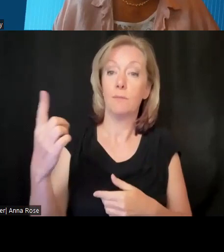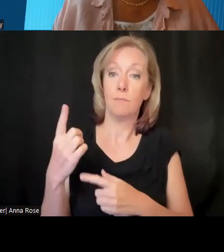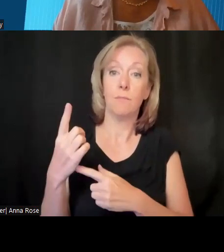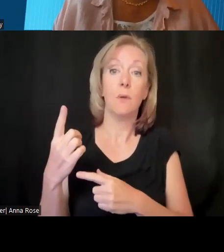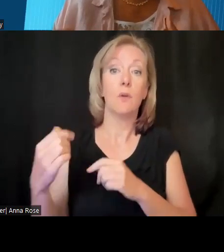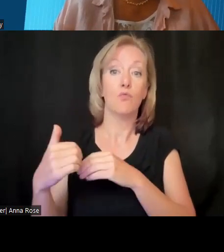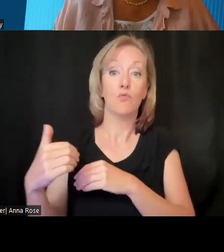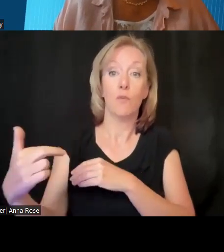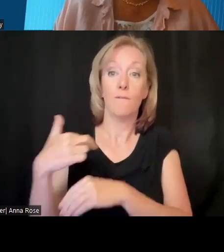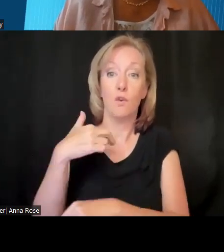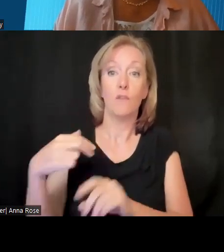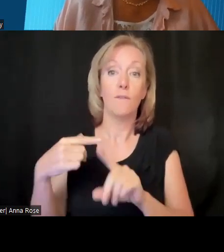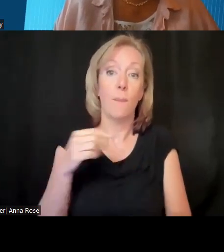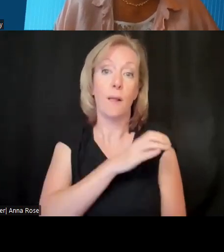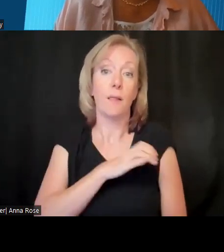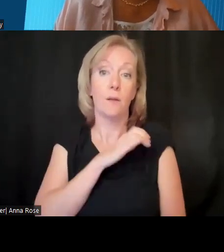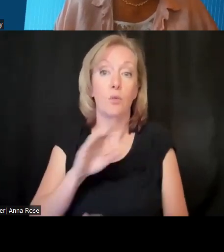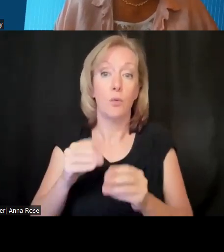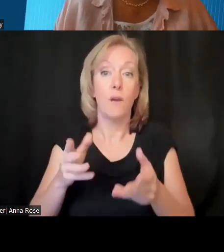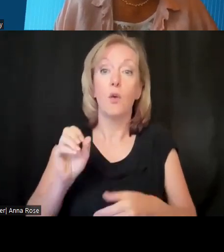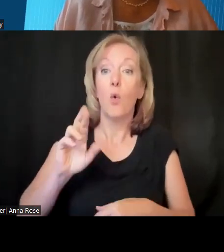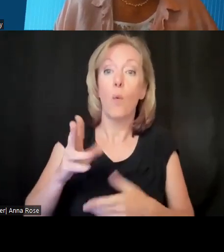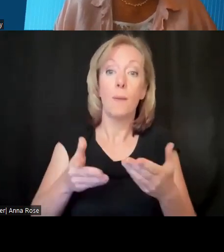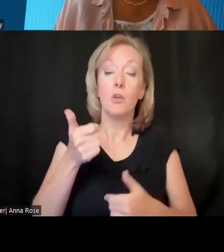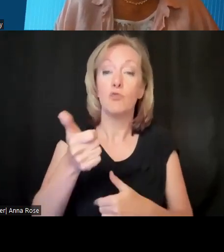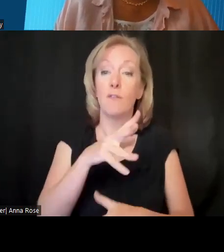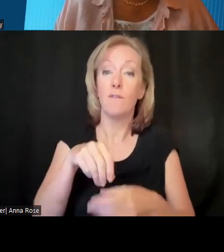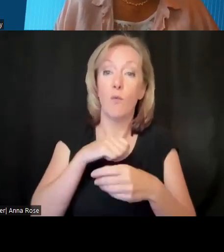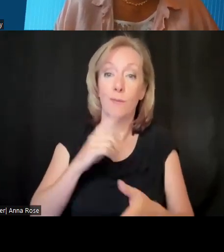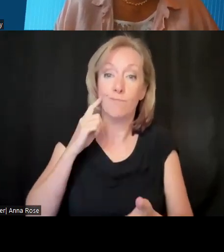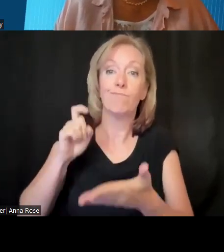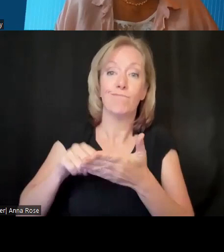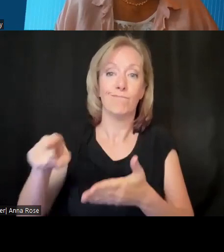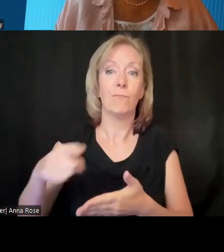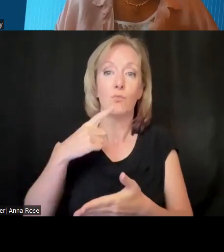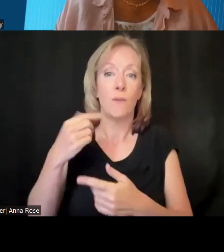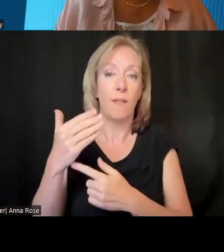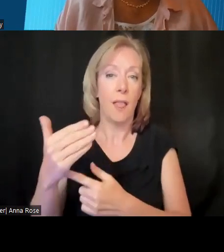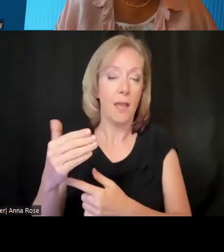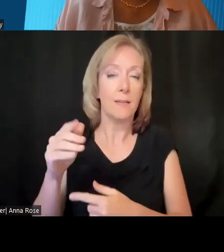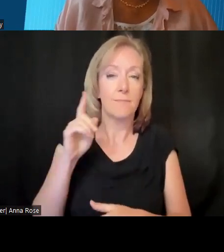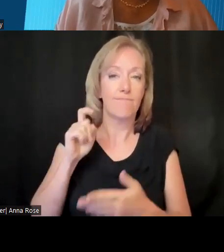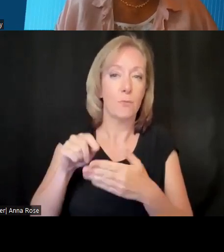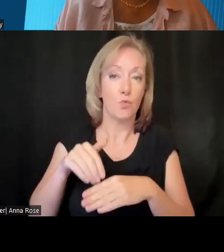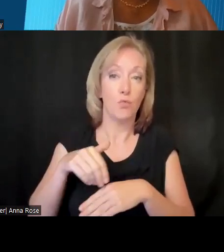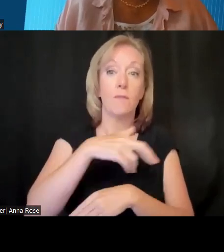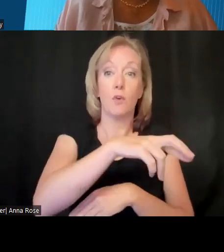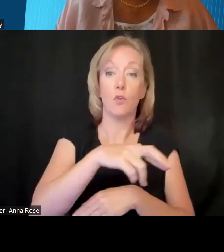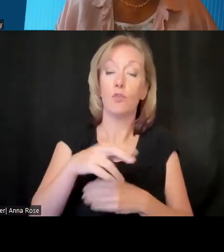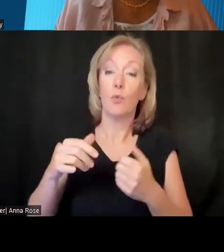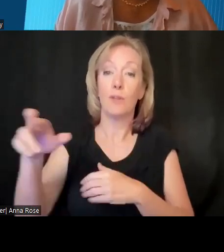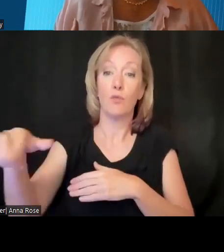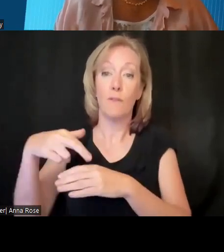that's where you begin, or you may be the person that helps to identify warning signals, et cetera, to send the kid off to the